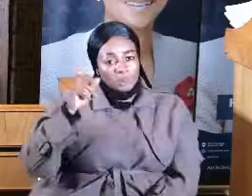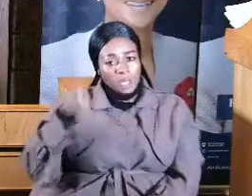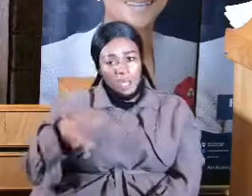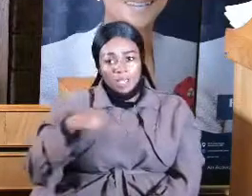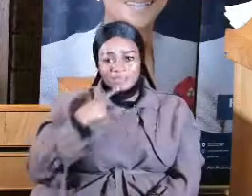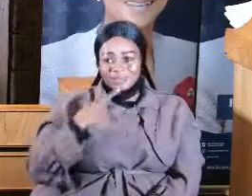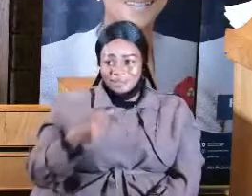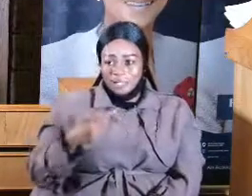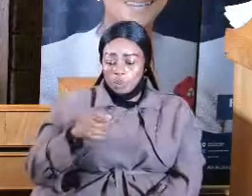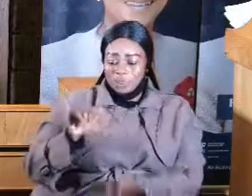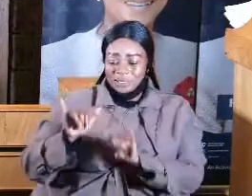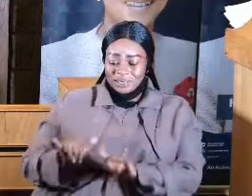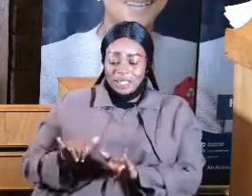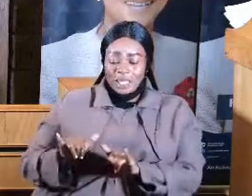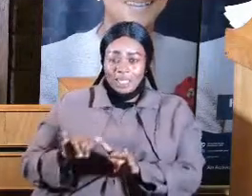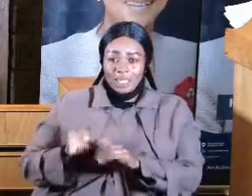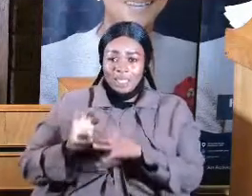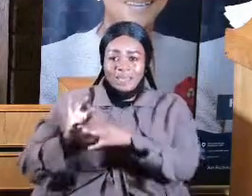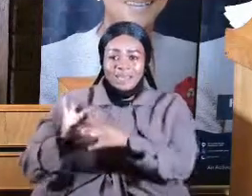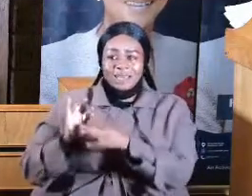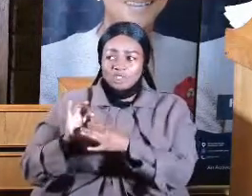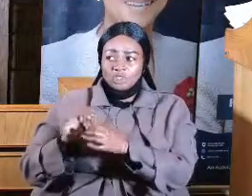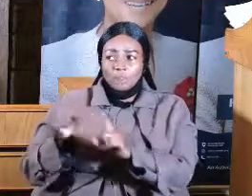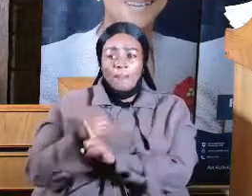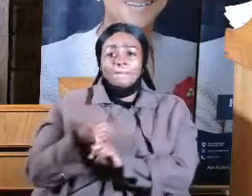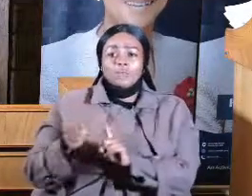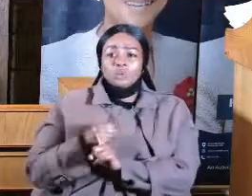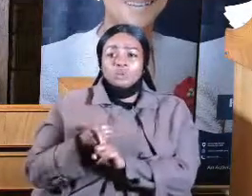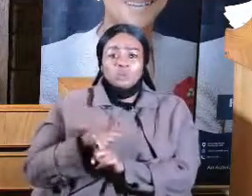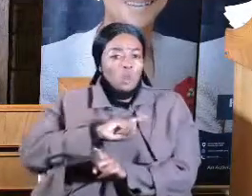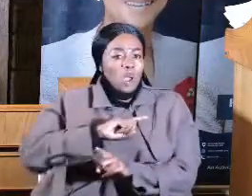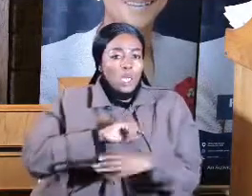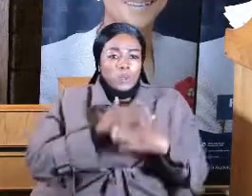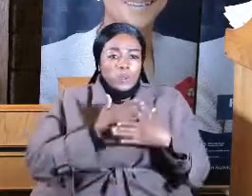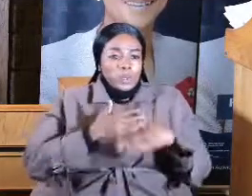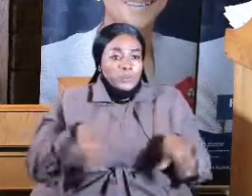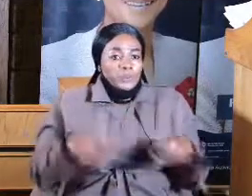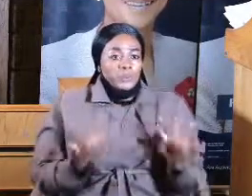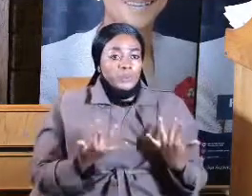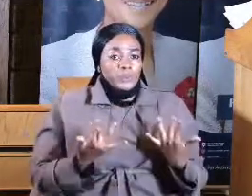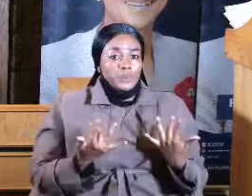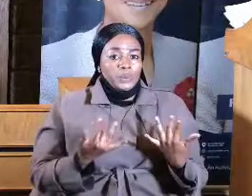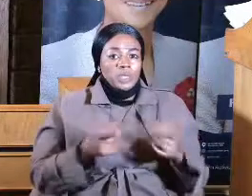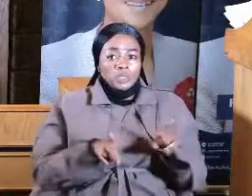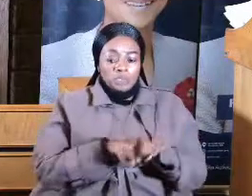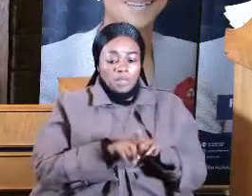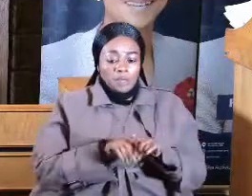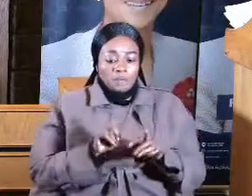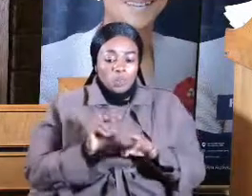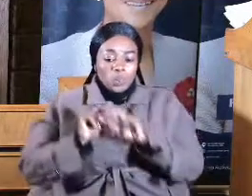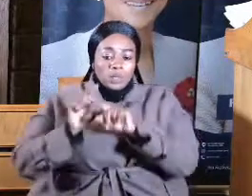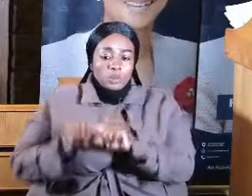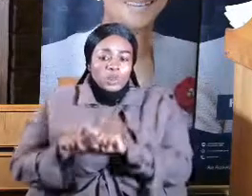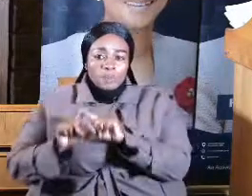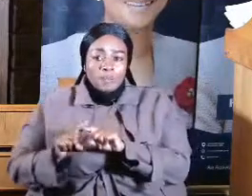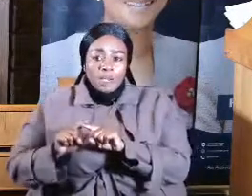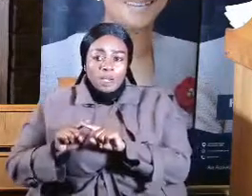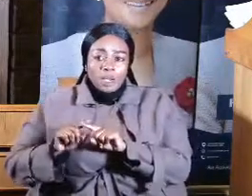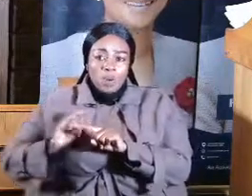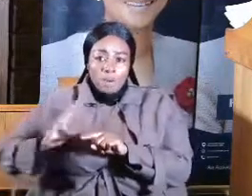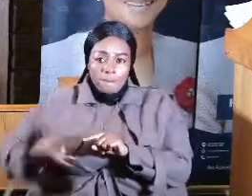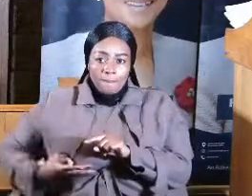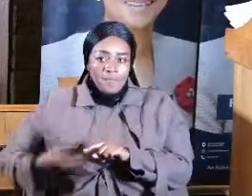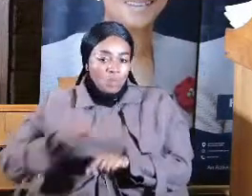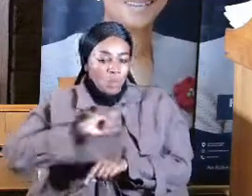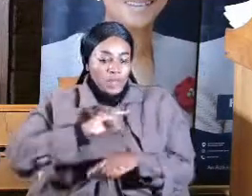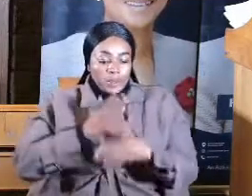in abusive relationships because of unemployment and being dependent on men because we are